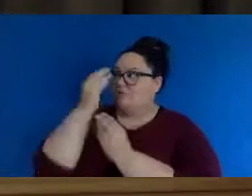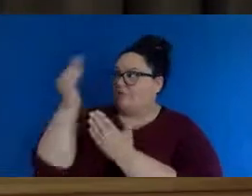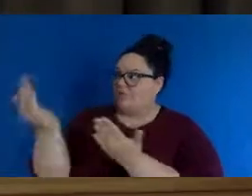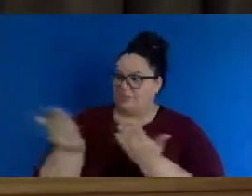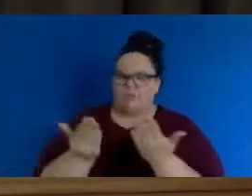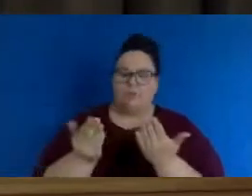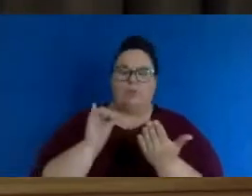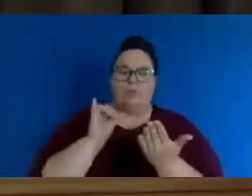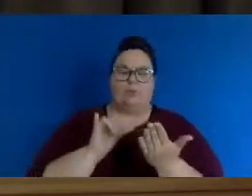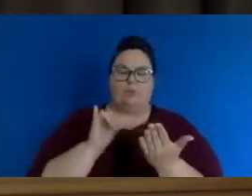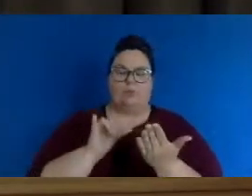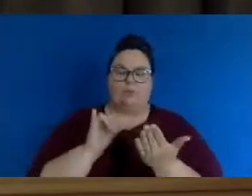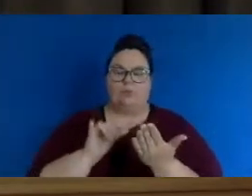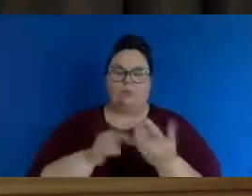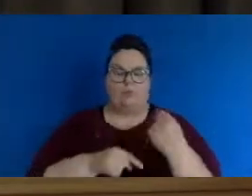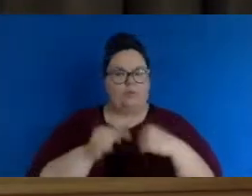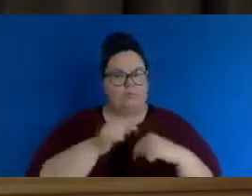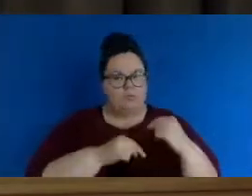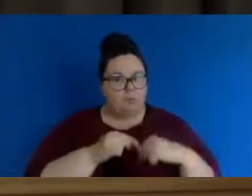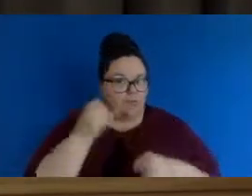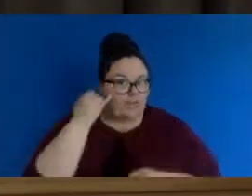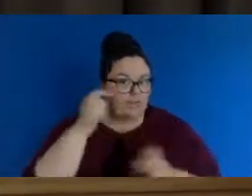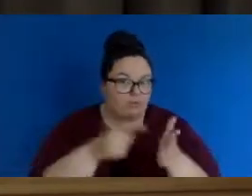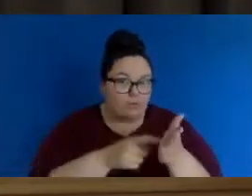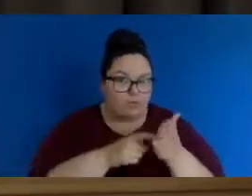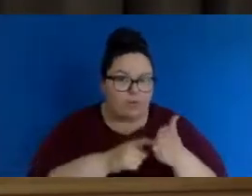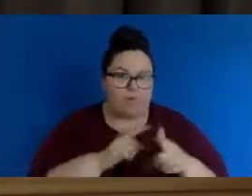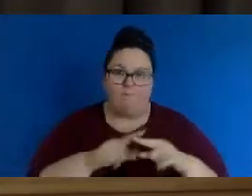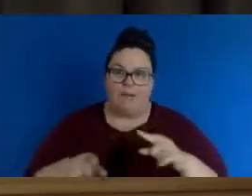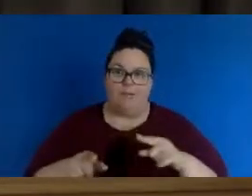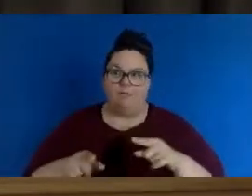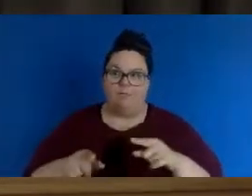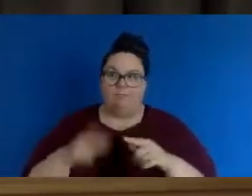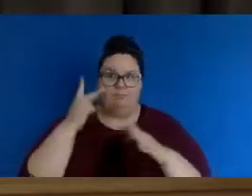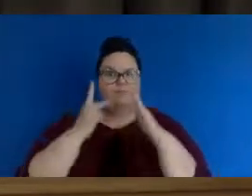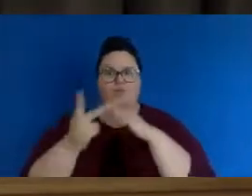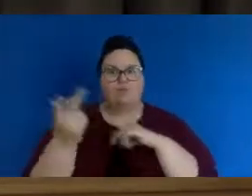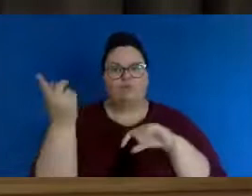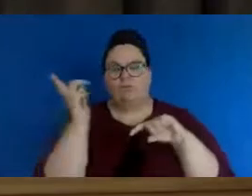proceed as each day brings information